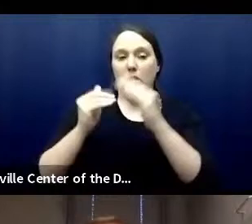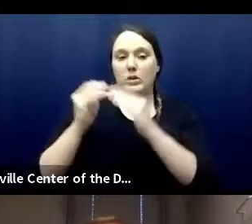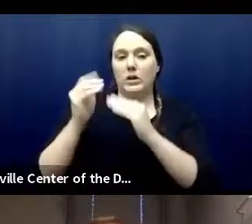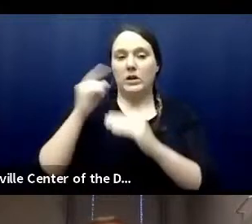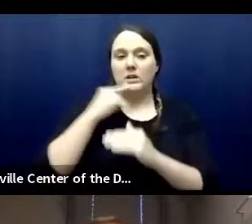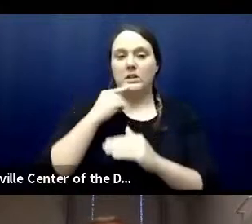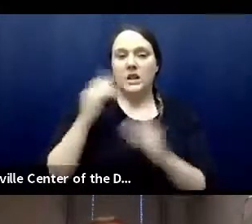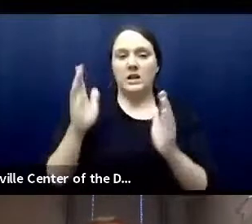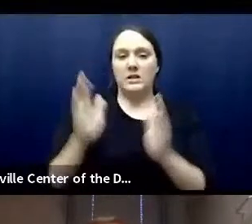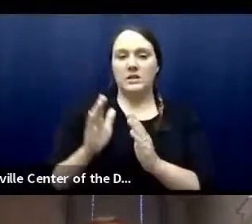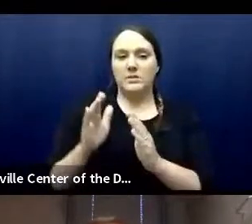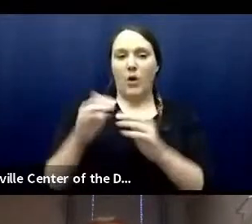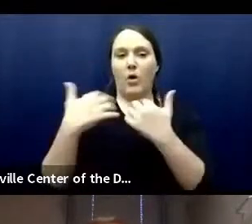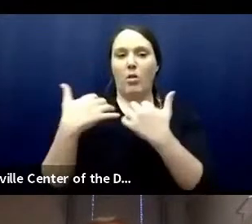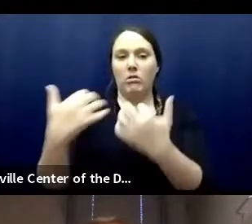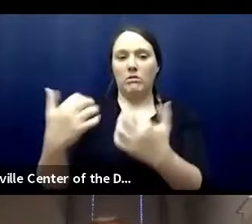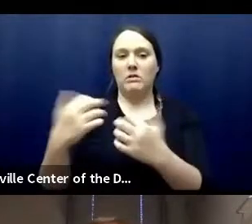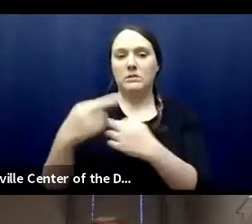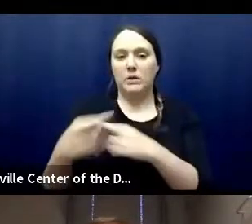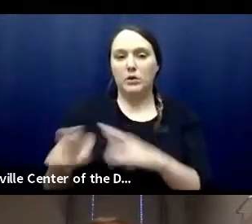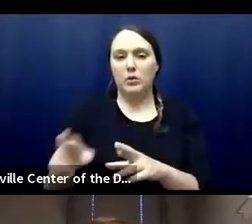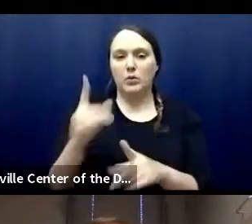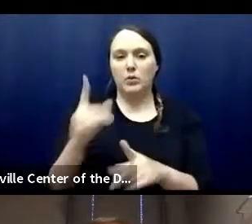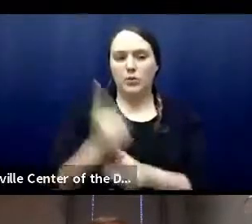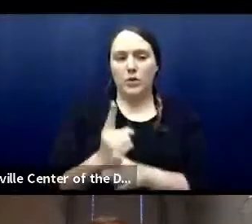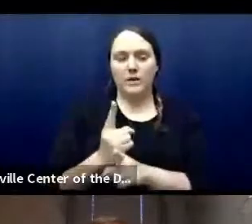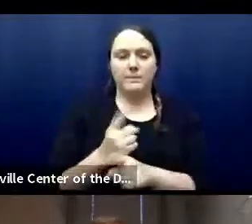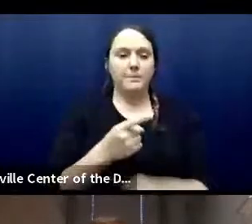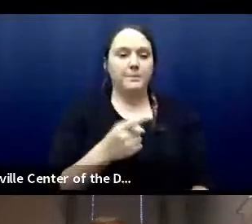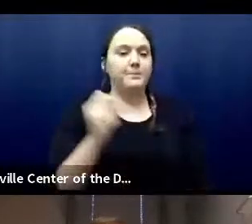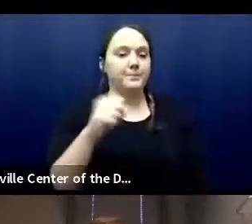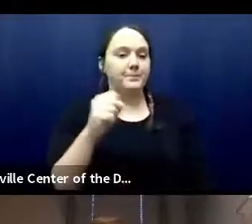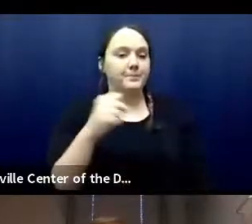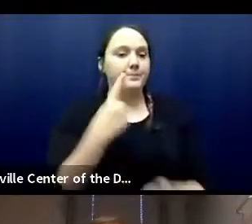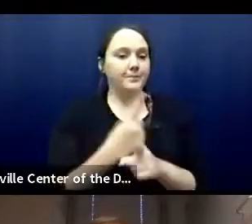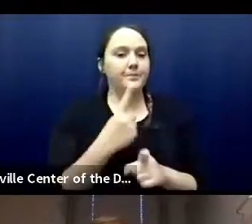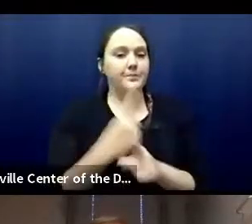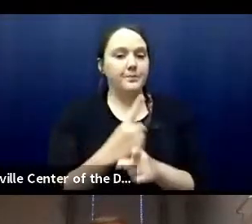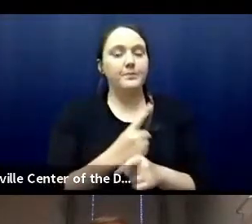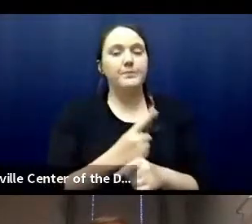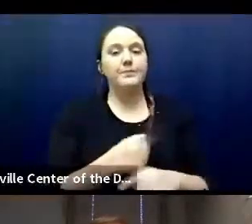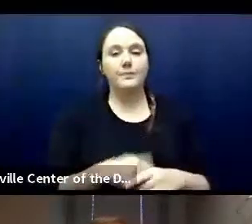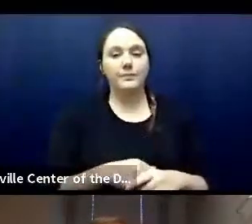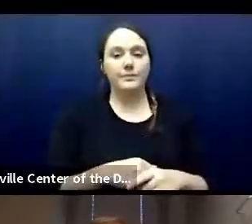said the small assembly room. Is that correct, Mr. Sanders? yeah, that's right.